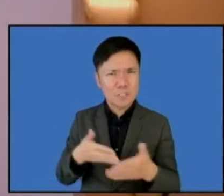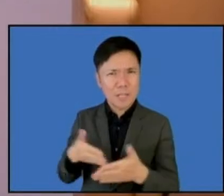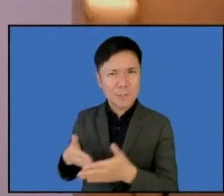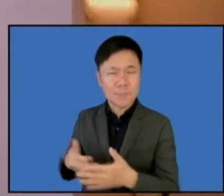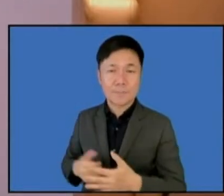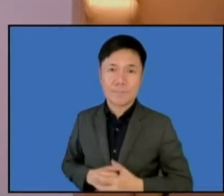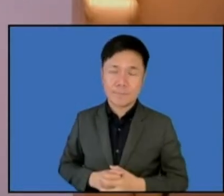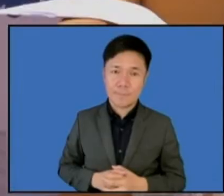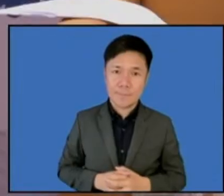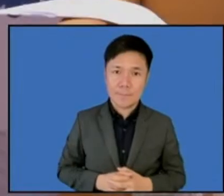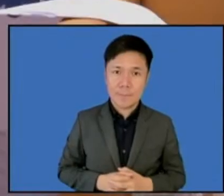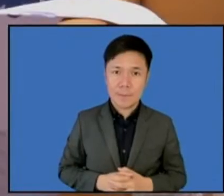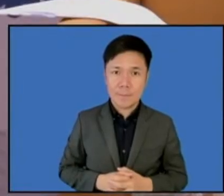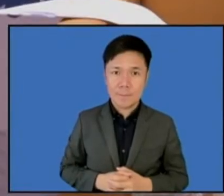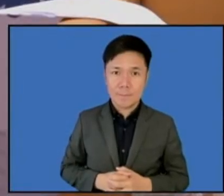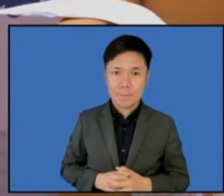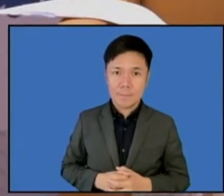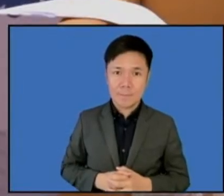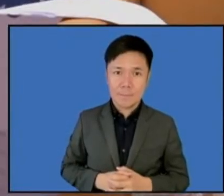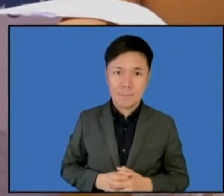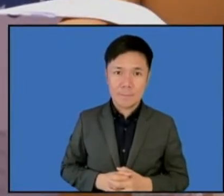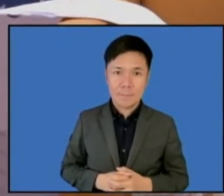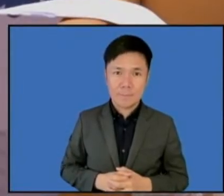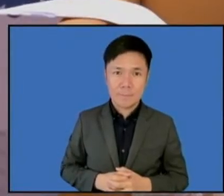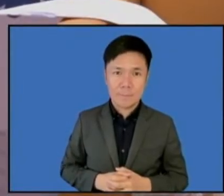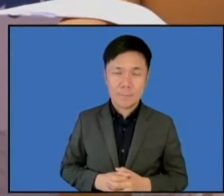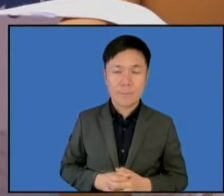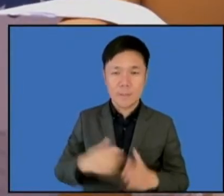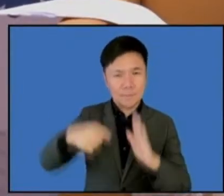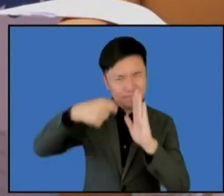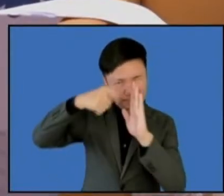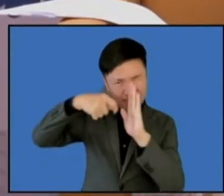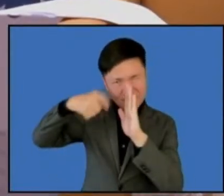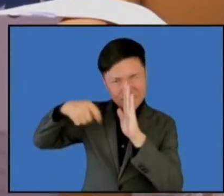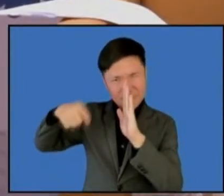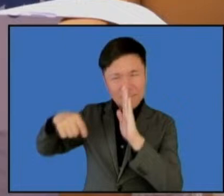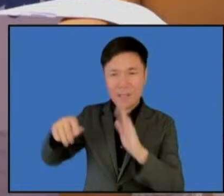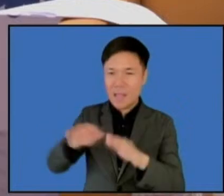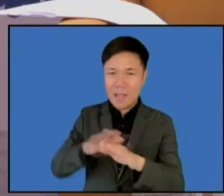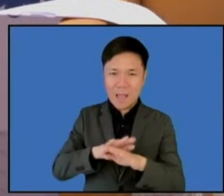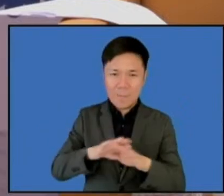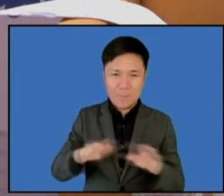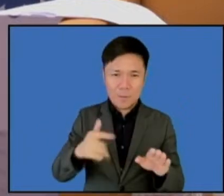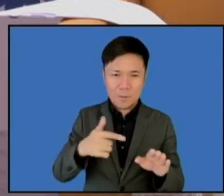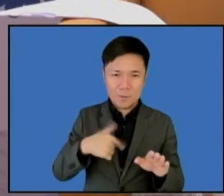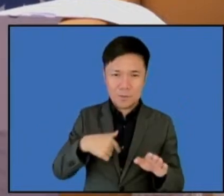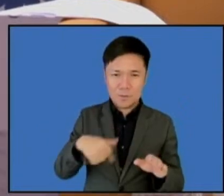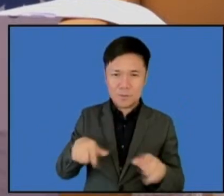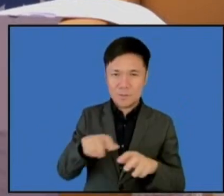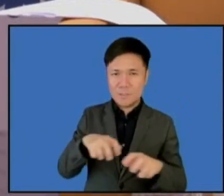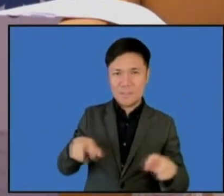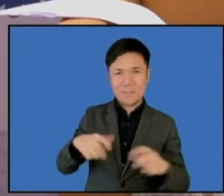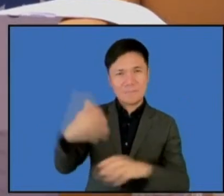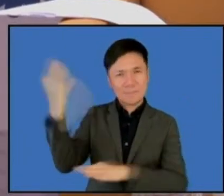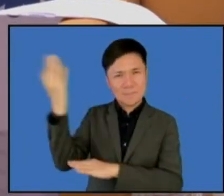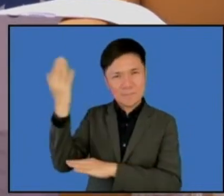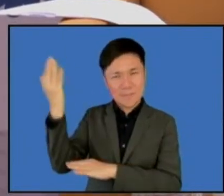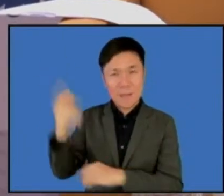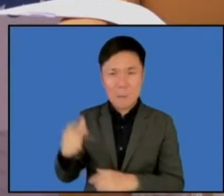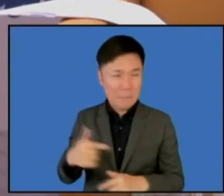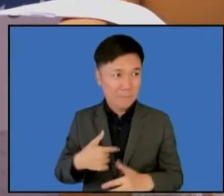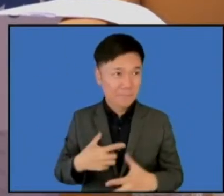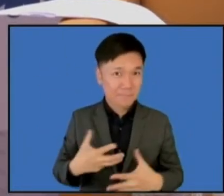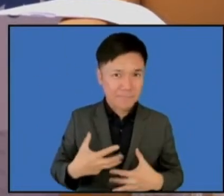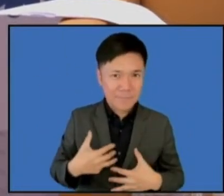distribution? Good evening, everyone. I'm a journalist, like you mentioned. I'm not used to these spaces, so if you'll allow me to do it